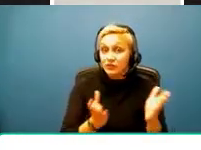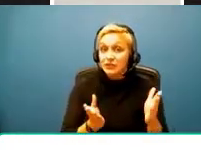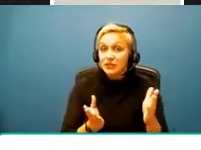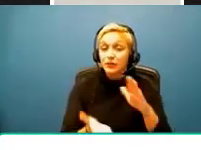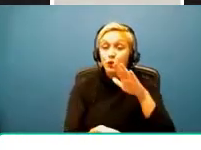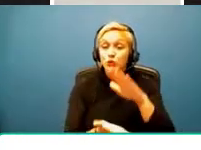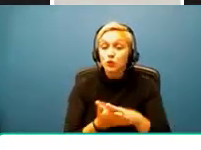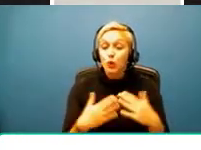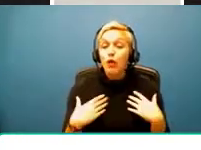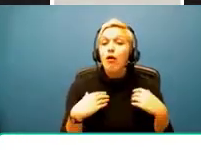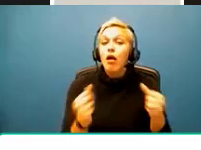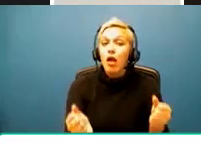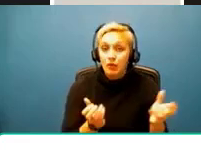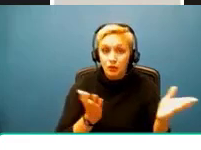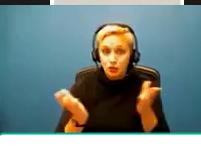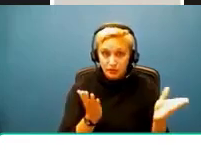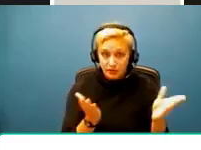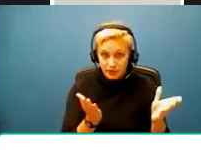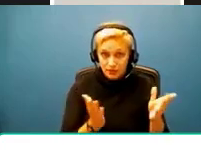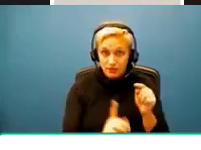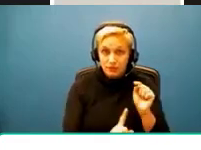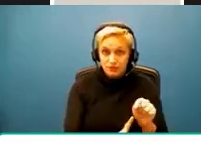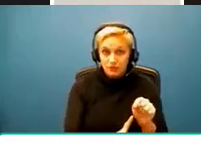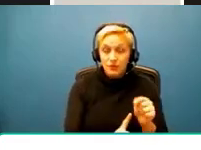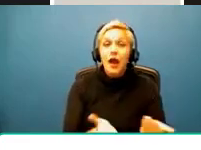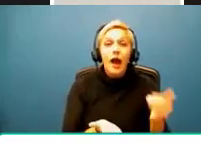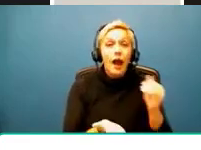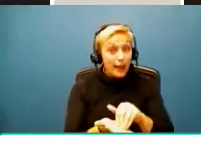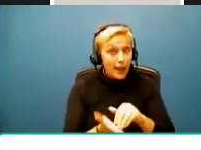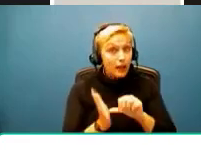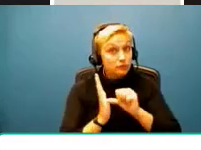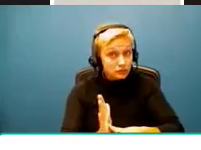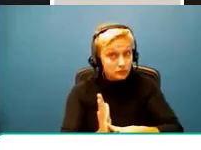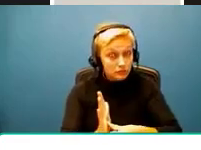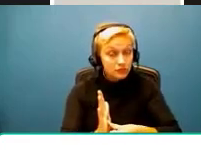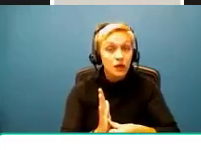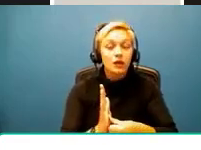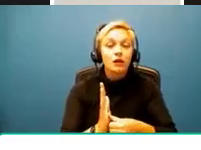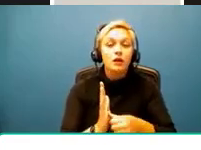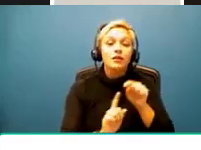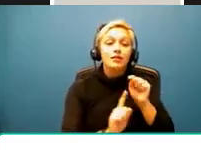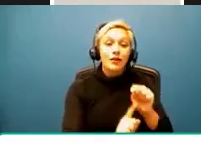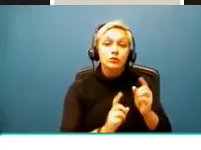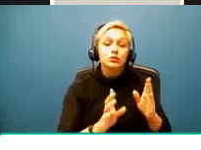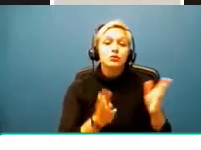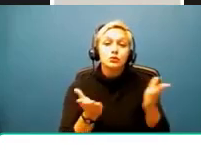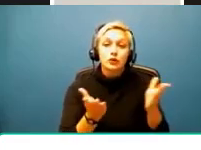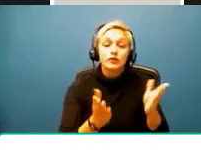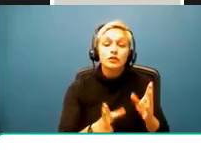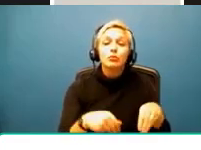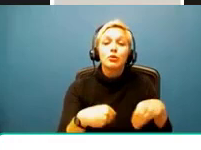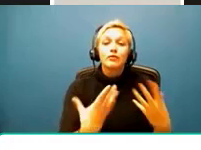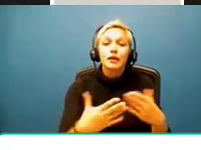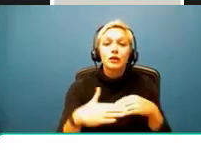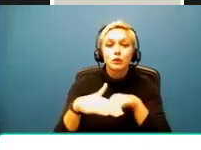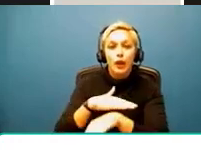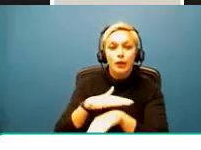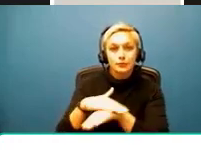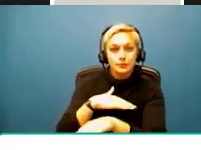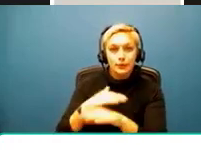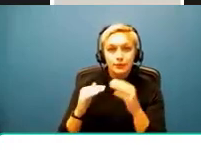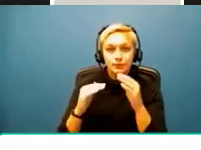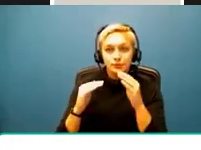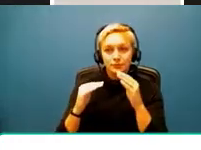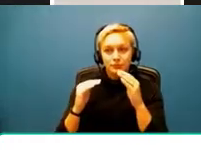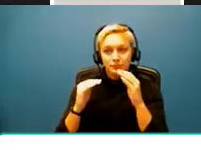services, again, those would be services that are provided so that a student can access their education. So if